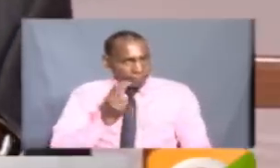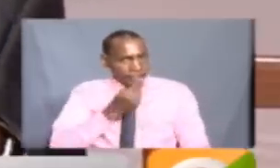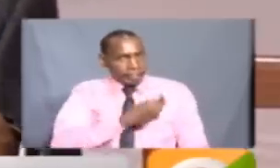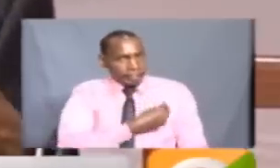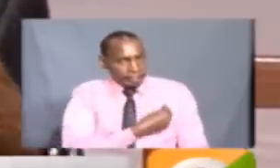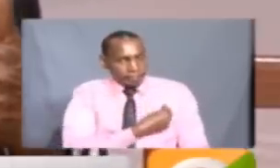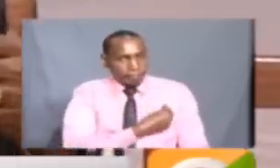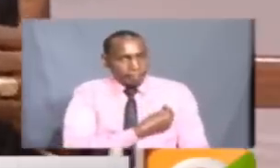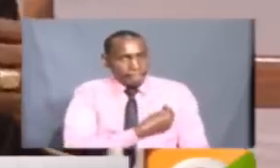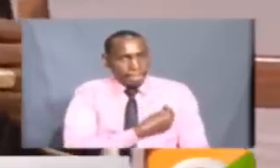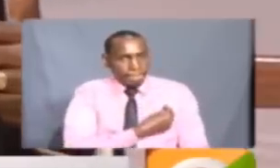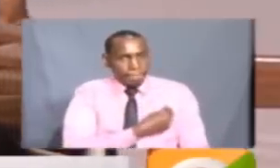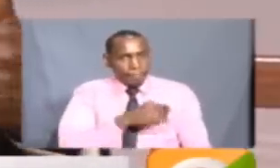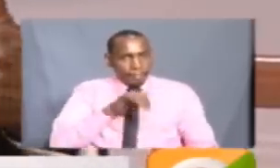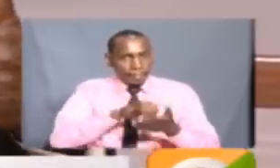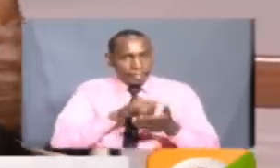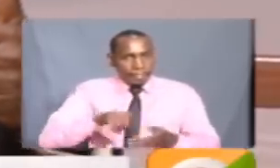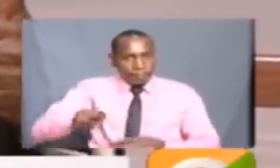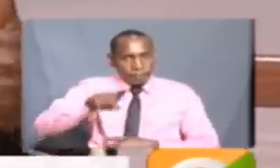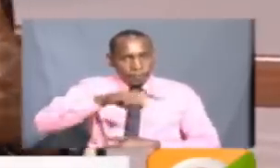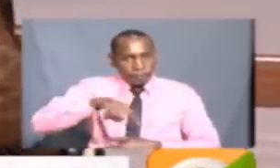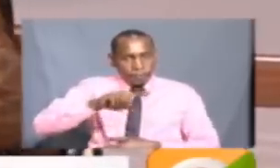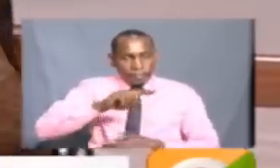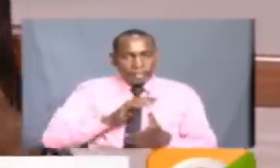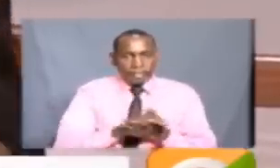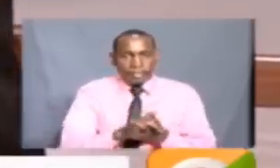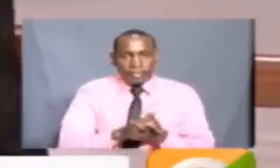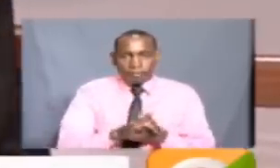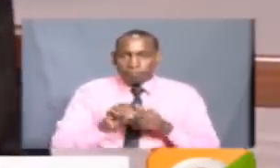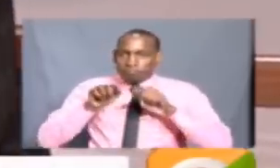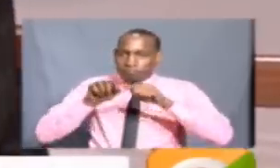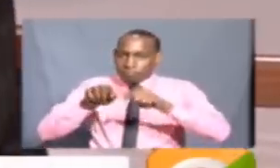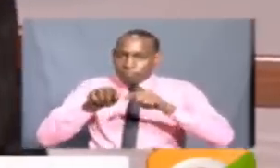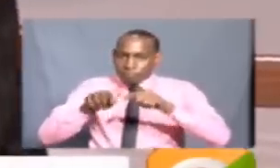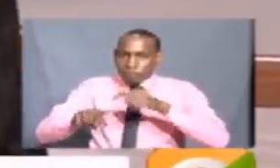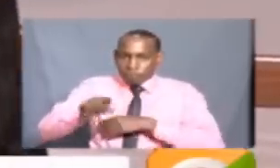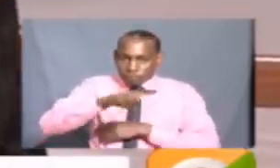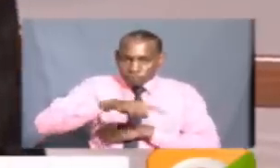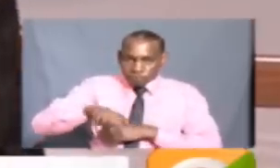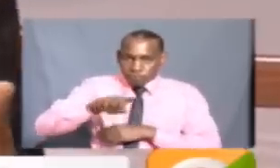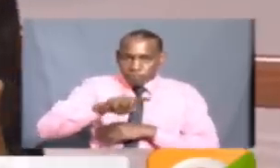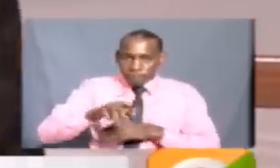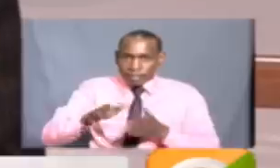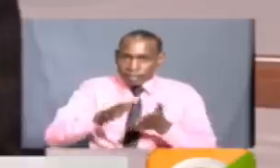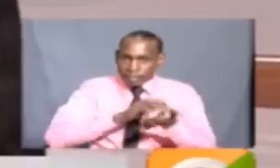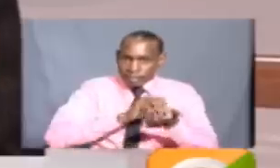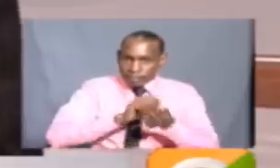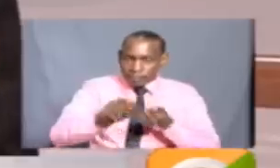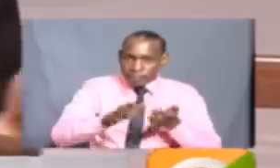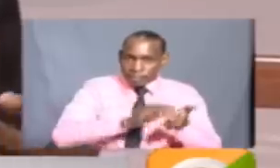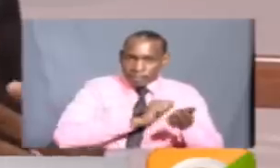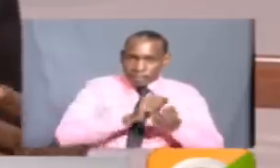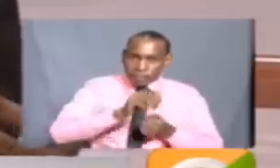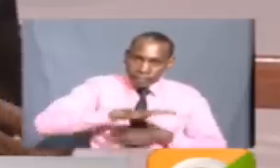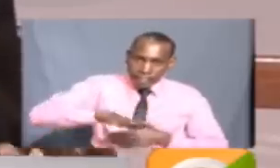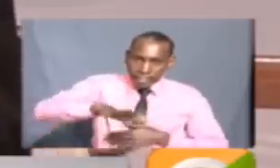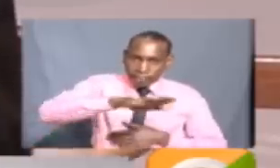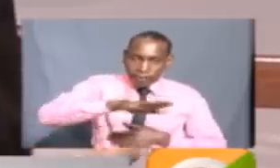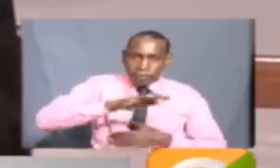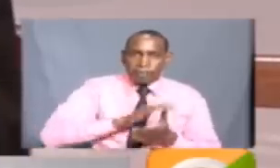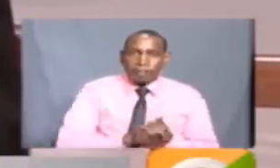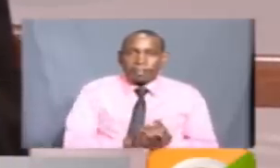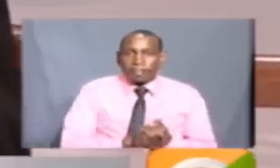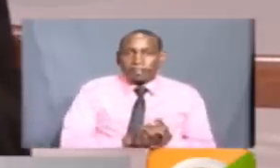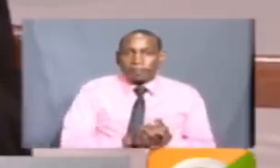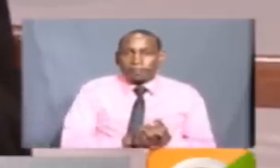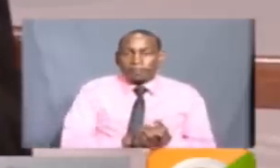Yeah, that we are under assault. Yeah. So we are steadily destroying the environment. In that, of